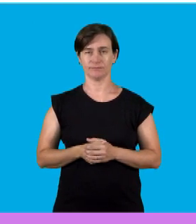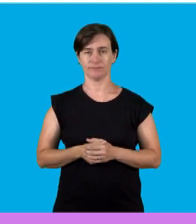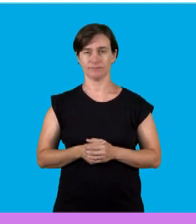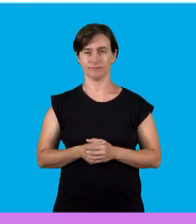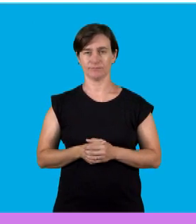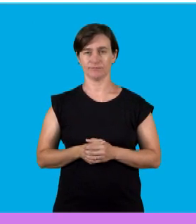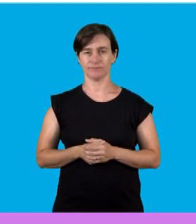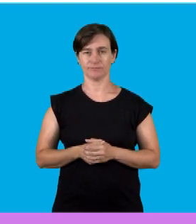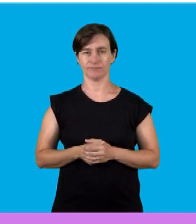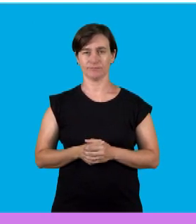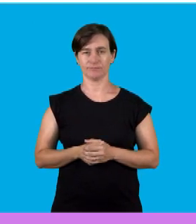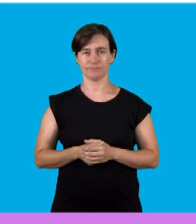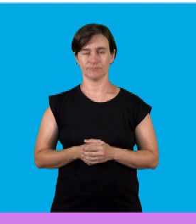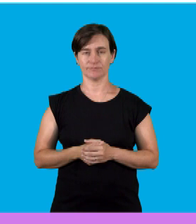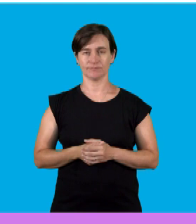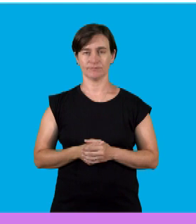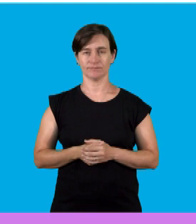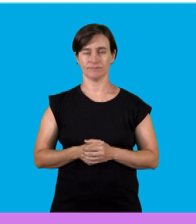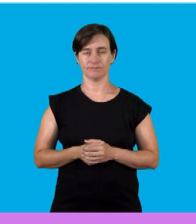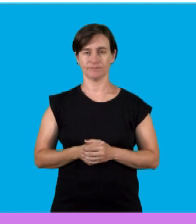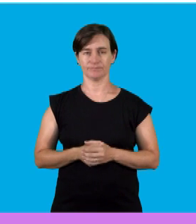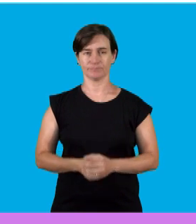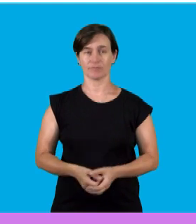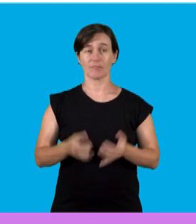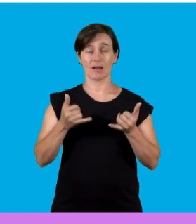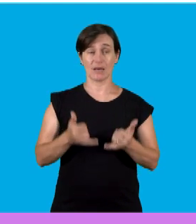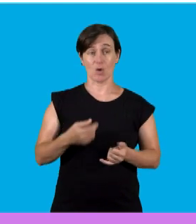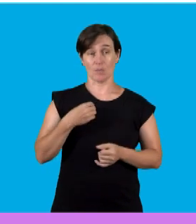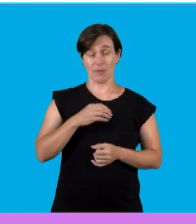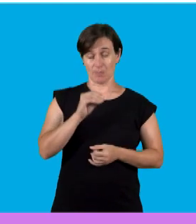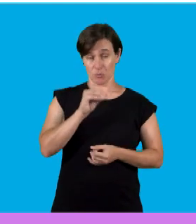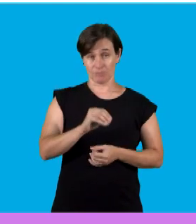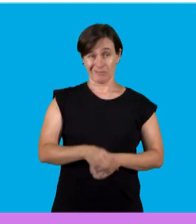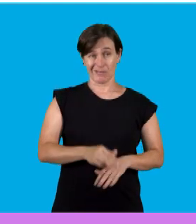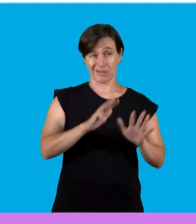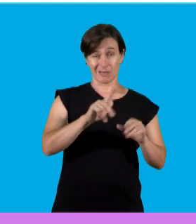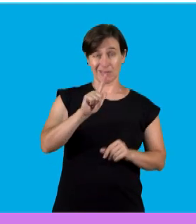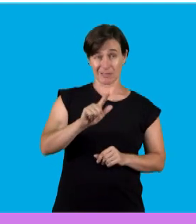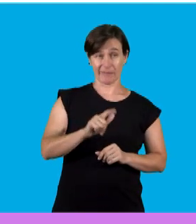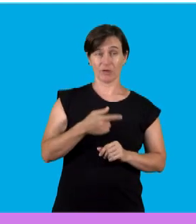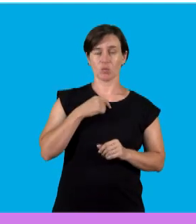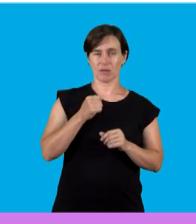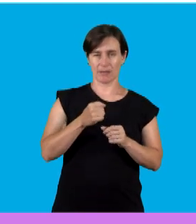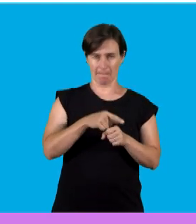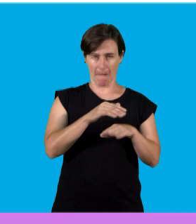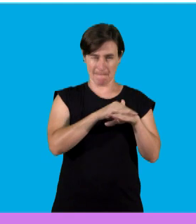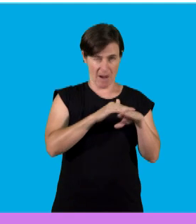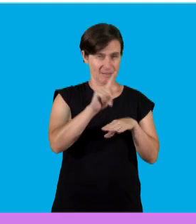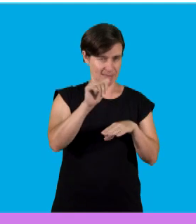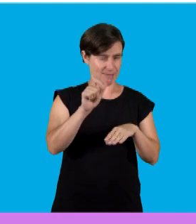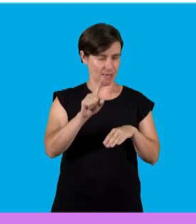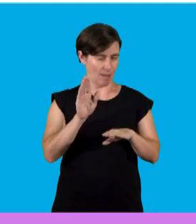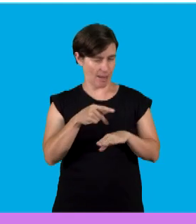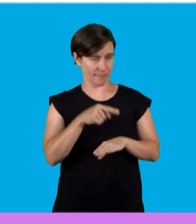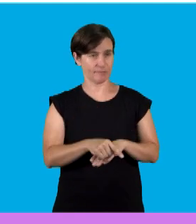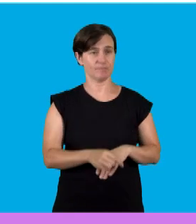410,460 rand. This is what we need to do here. Okay, so I'm going to indicate it's 97,000. We keep our basic tax. I'm